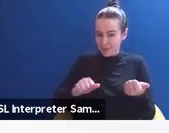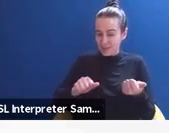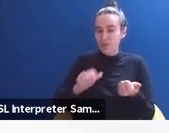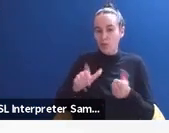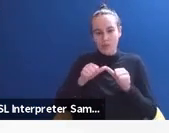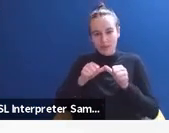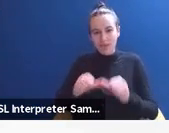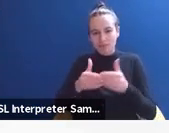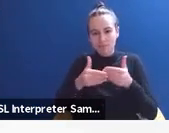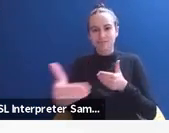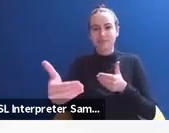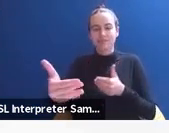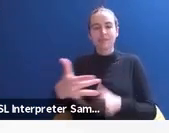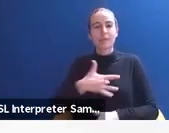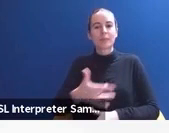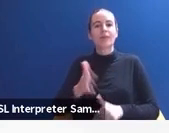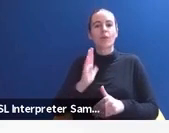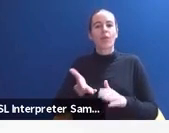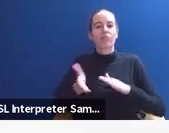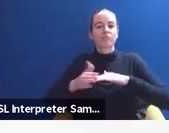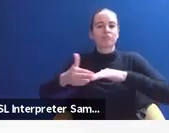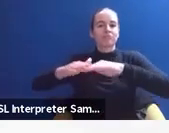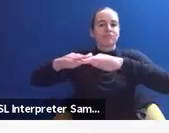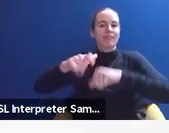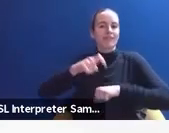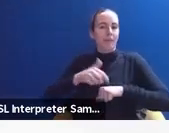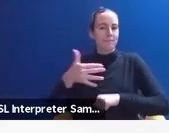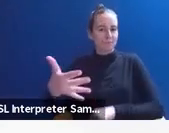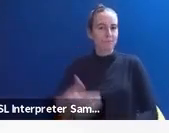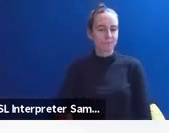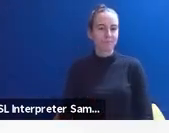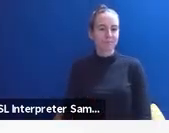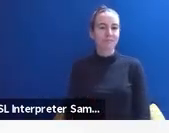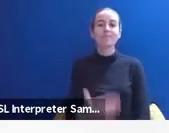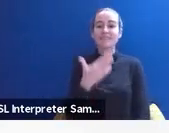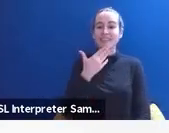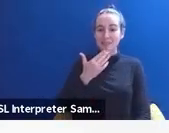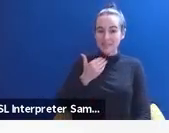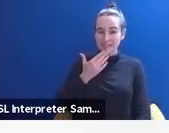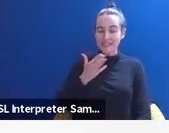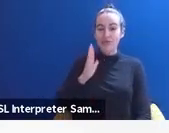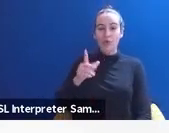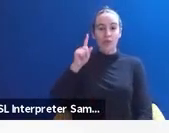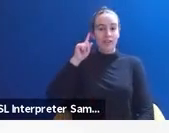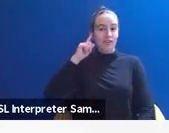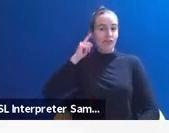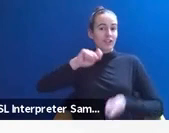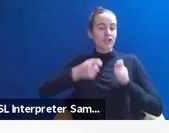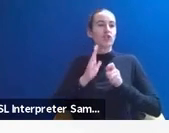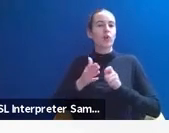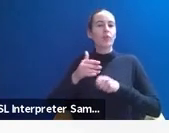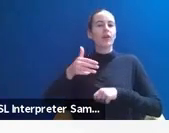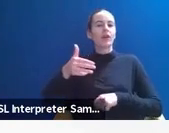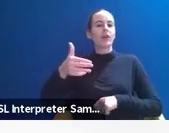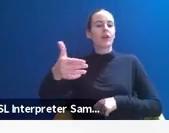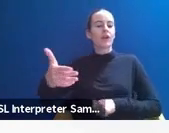permanent and generally progressive over time. With diabetes, the change in hearing would be gradual, and patients may not be aware of the